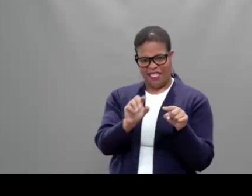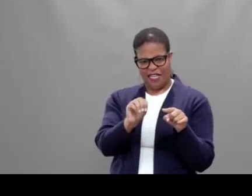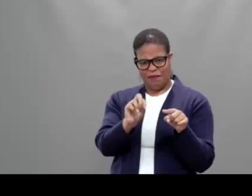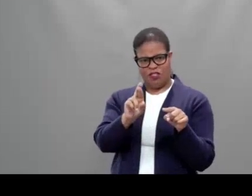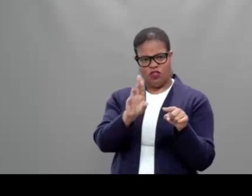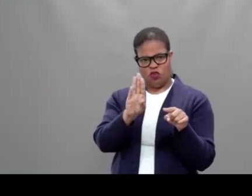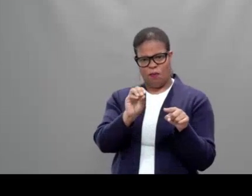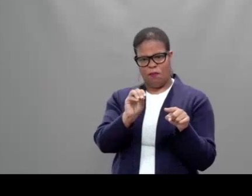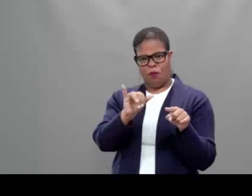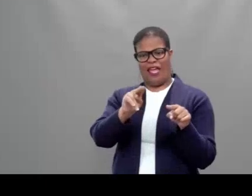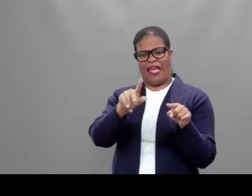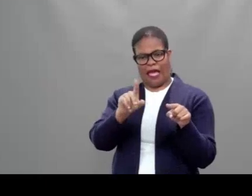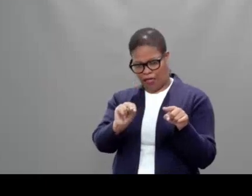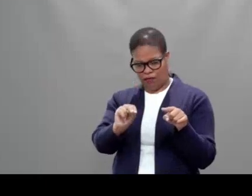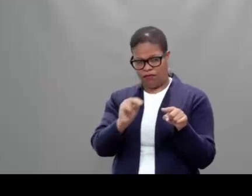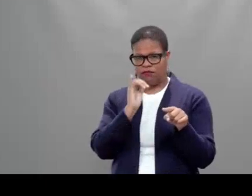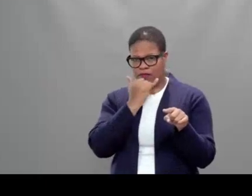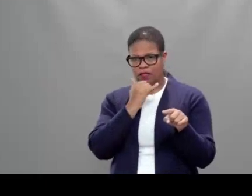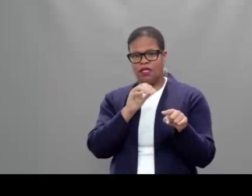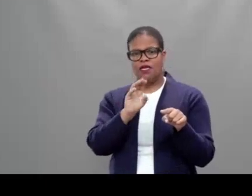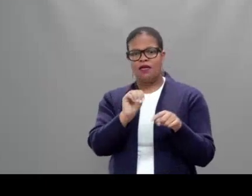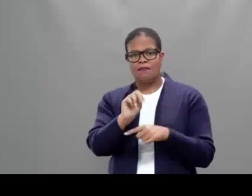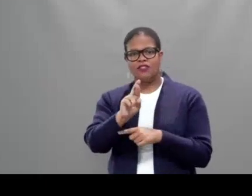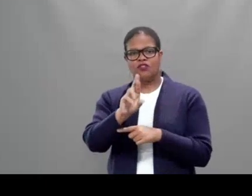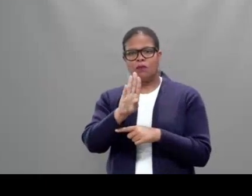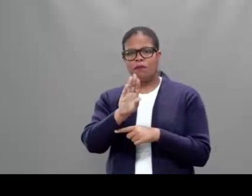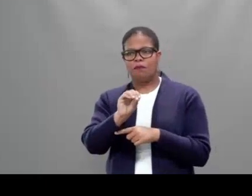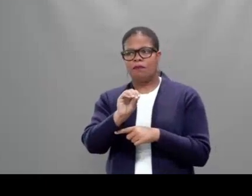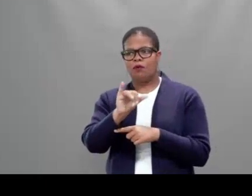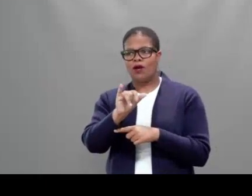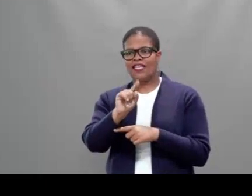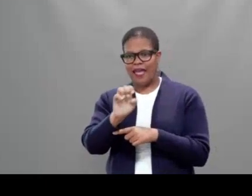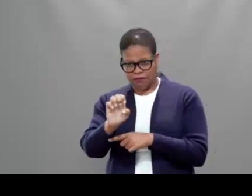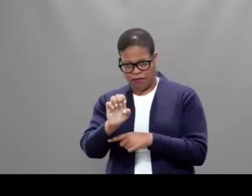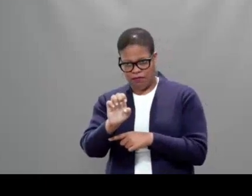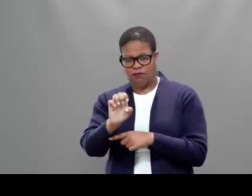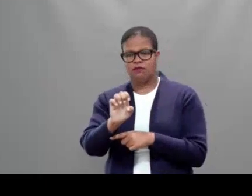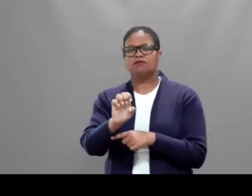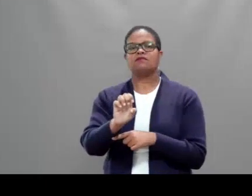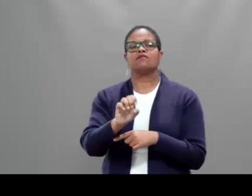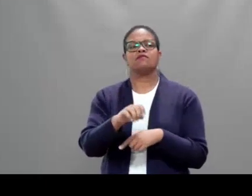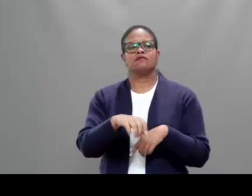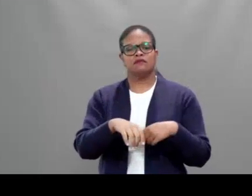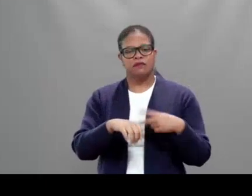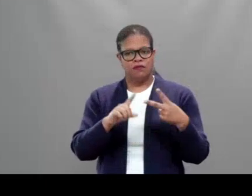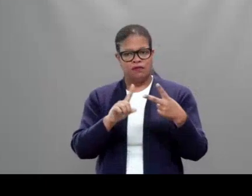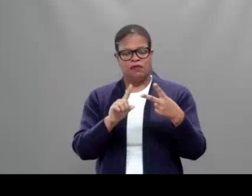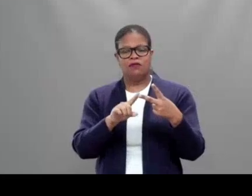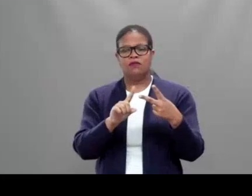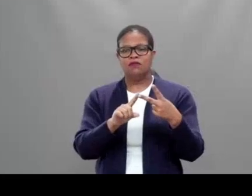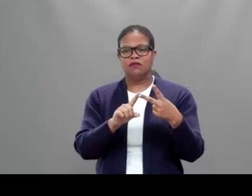Boyette. That's correct. And that would carry over for the next section.